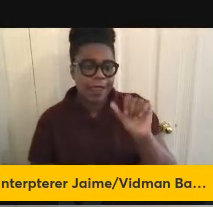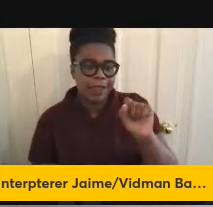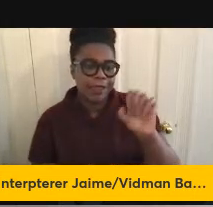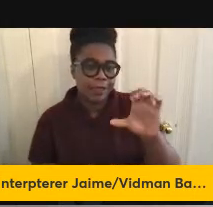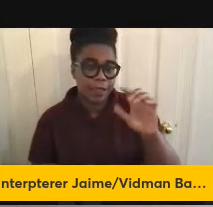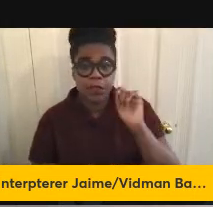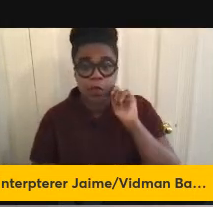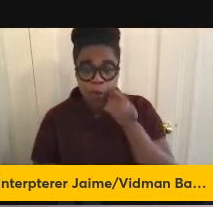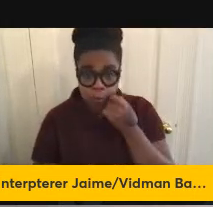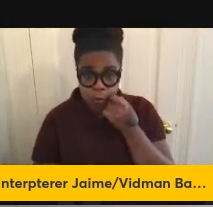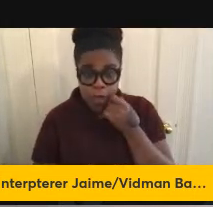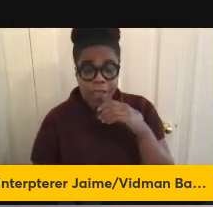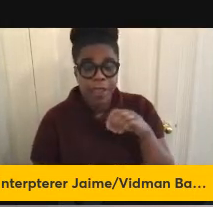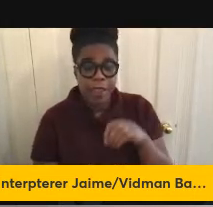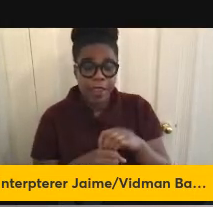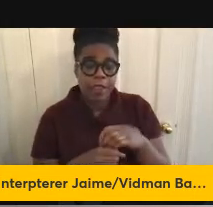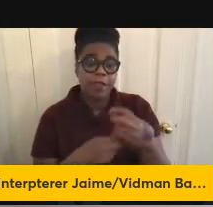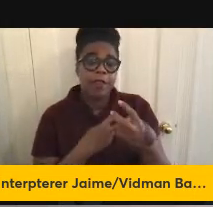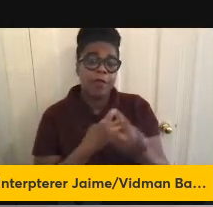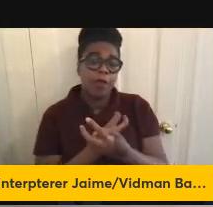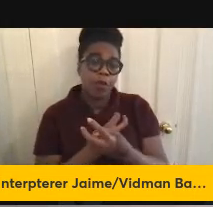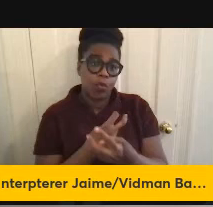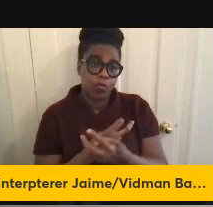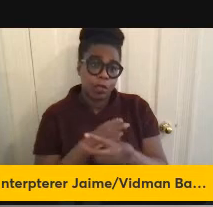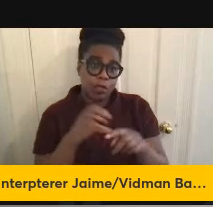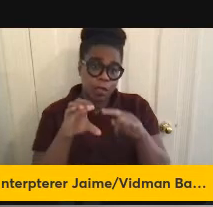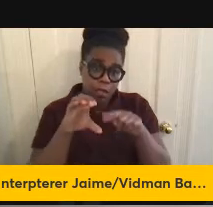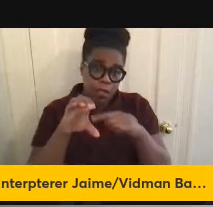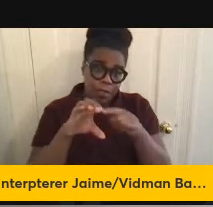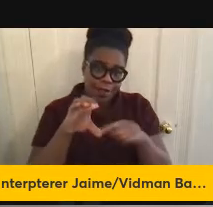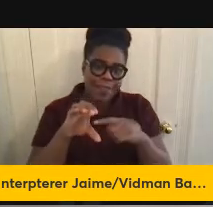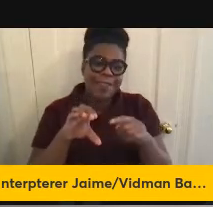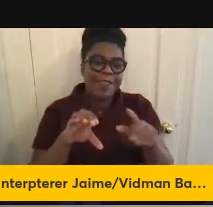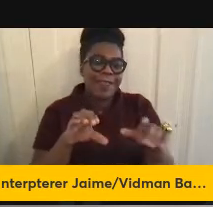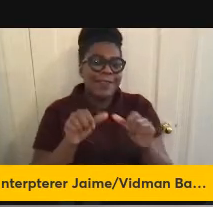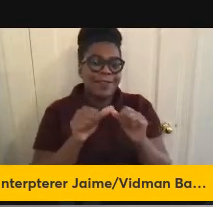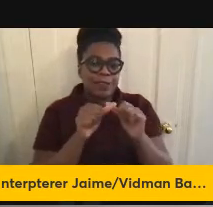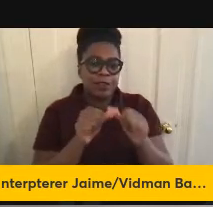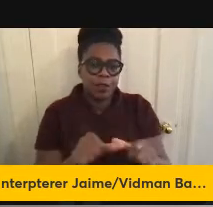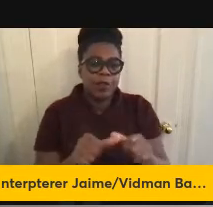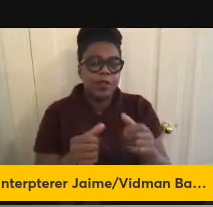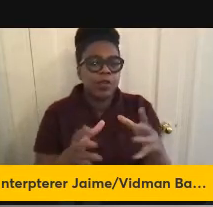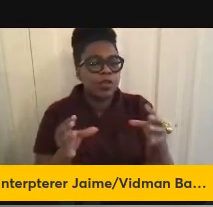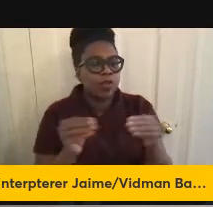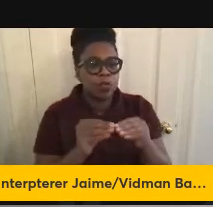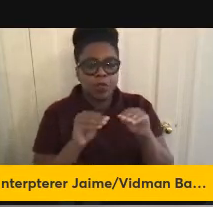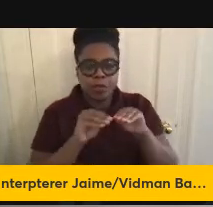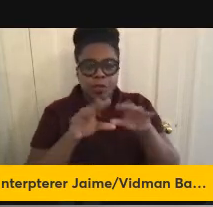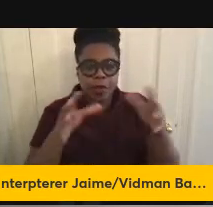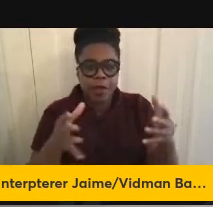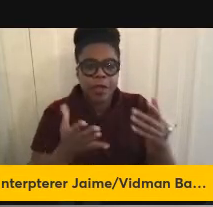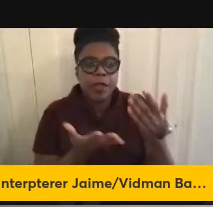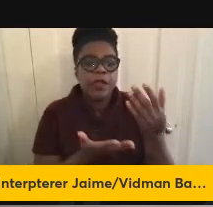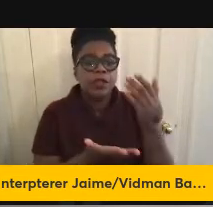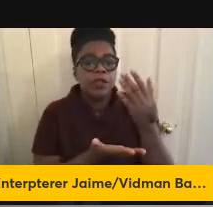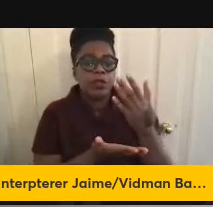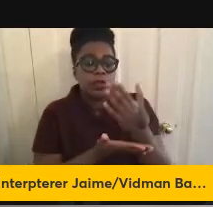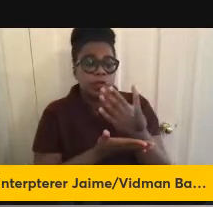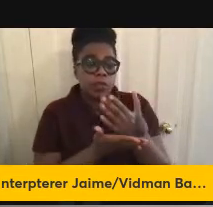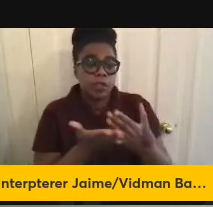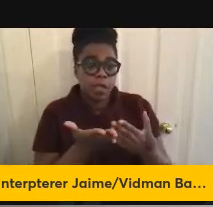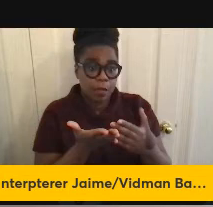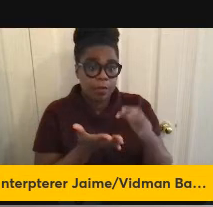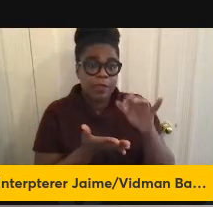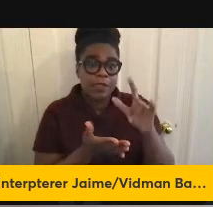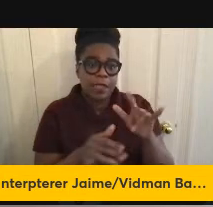there's a significant population that's terminally differentiated, and they're no longer proliferative. So a portion of these cells will remain after radiation.